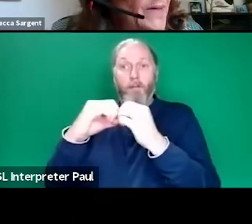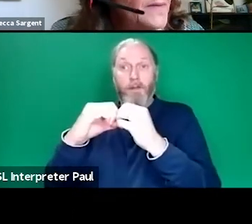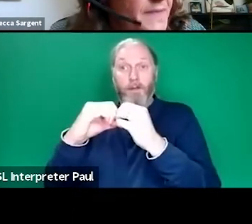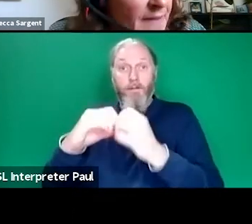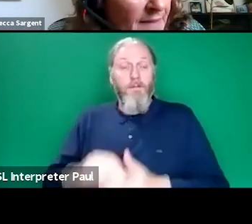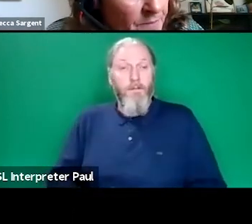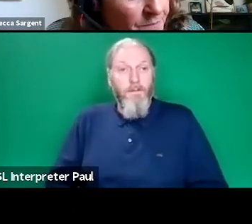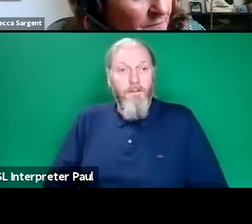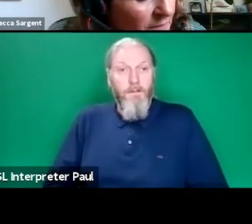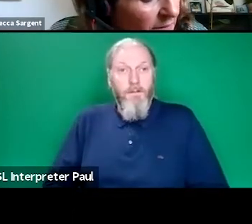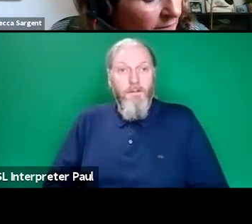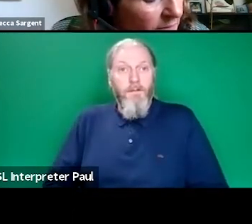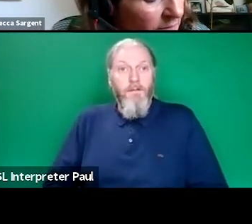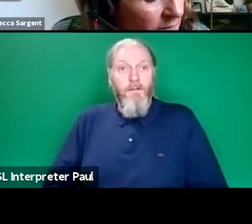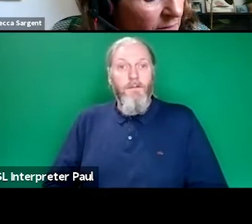So we built